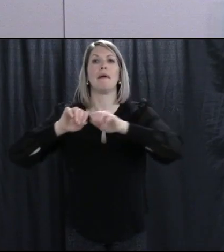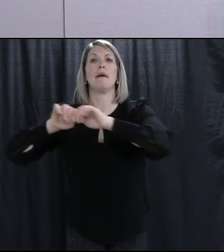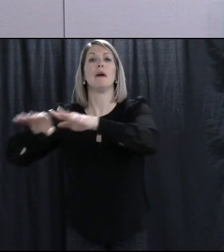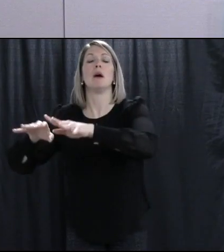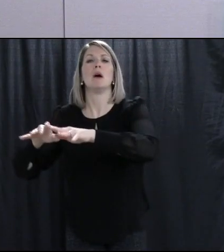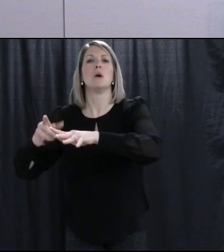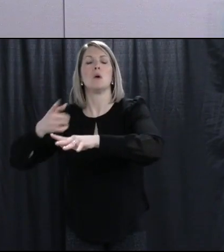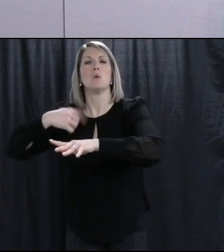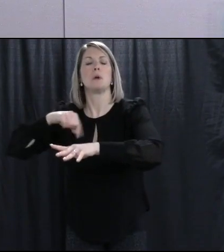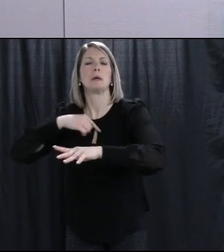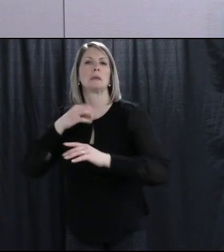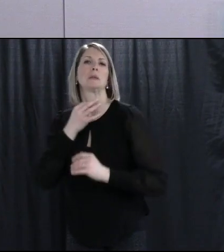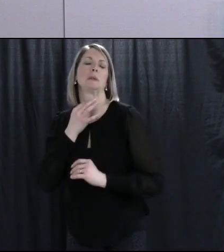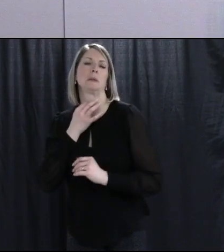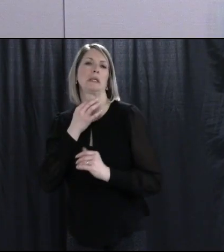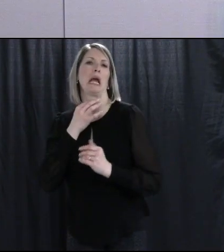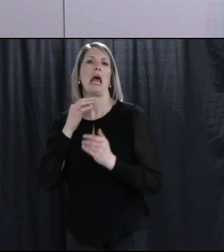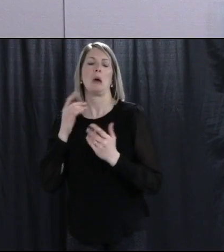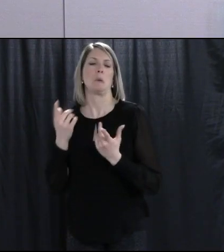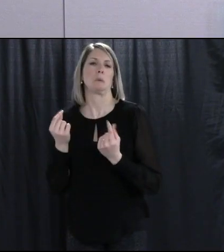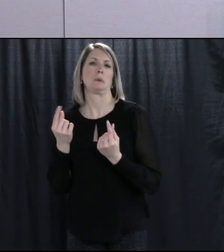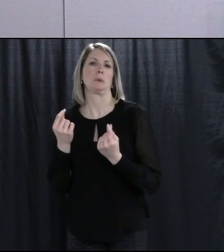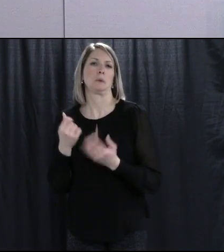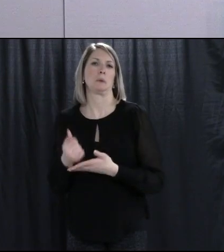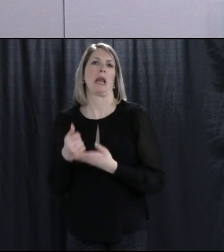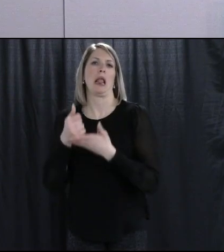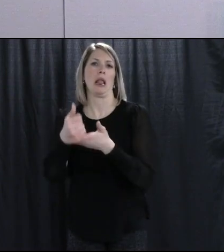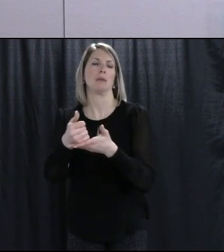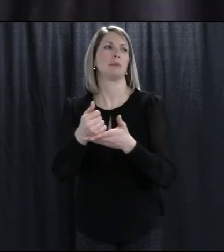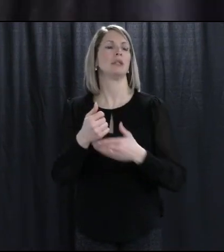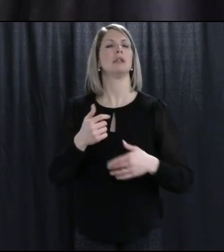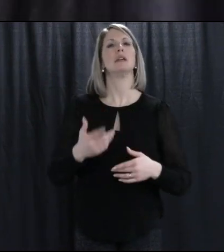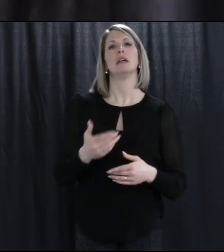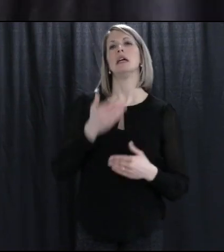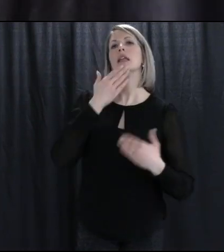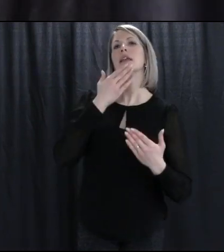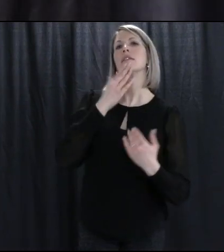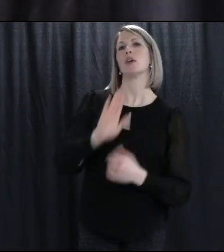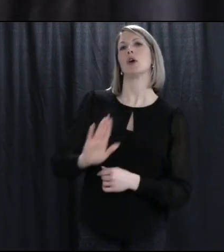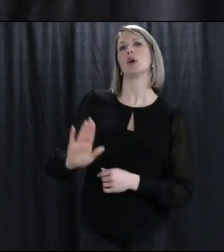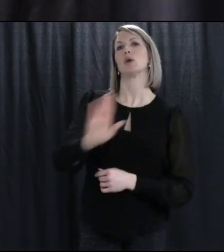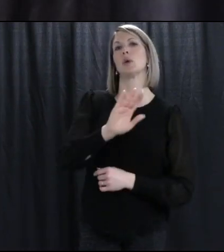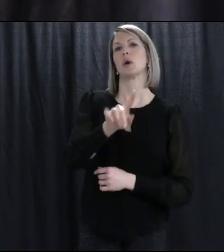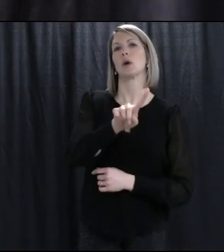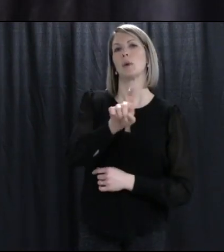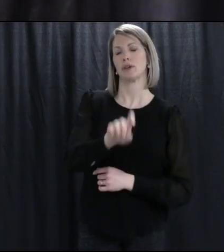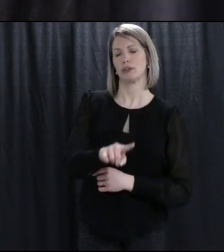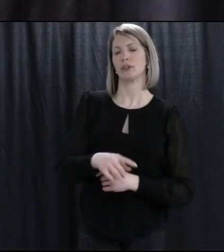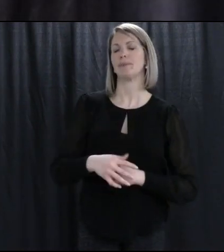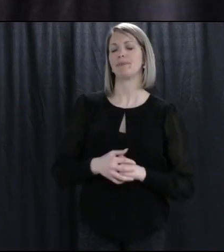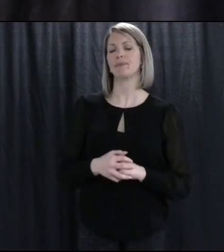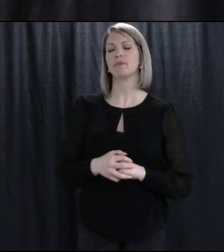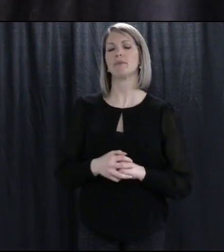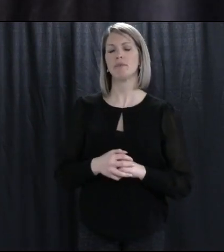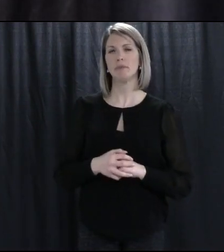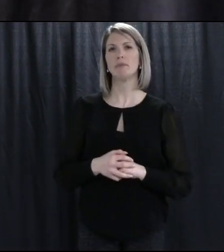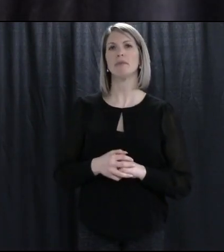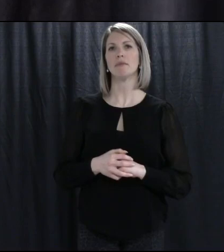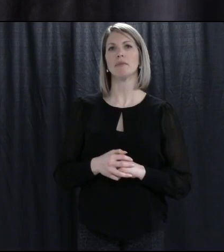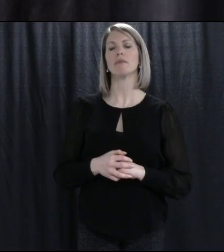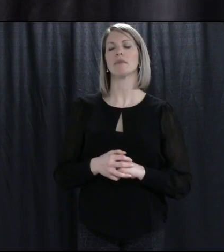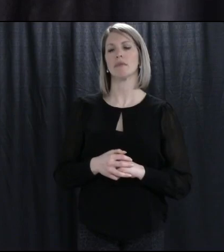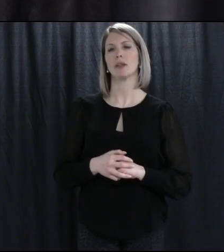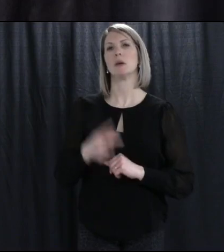than non-Indigenous people. Yeah, thank you very much for the question. I think the whole of our changes over the